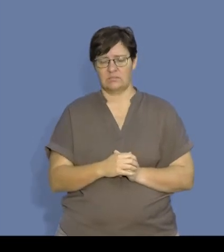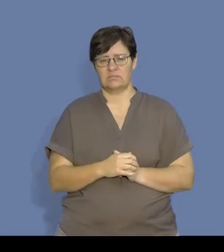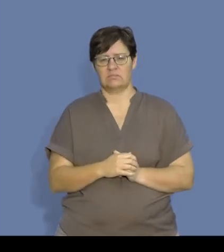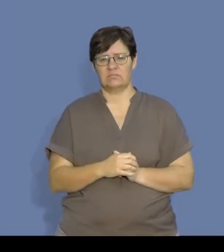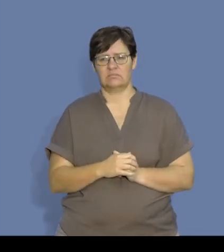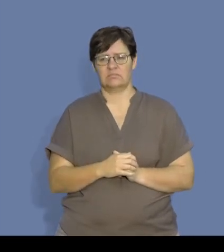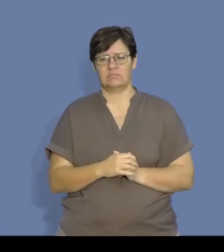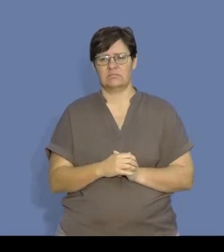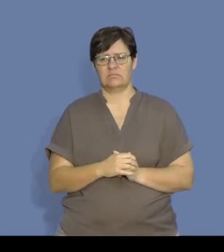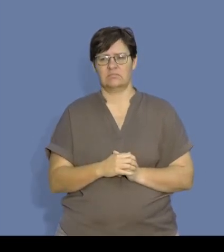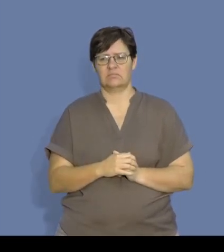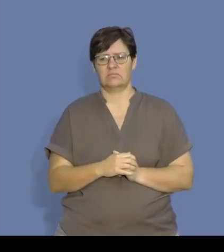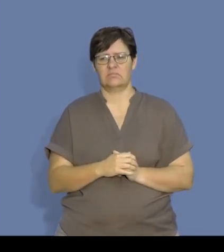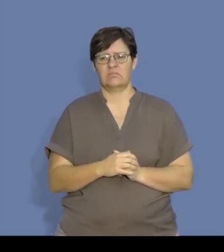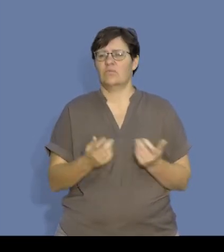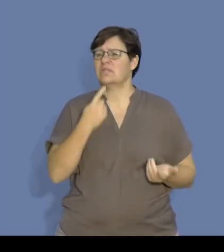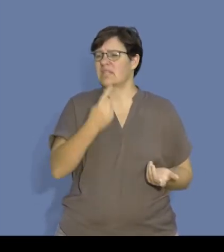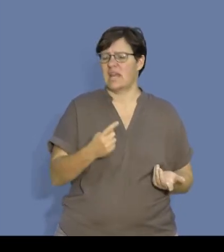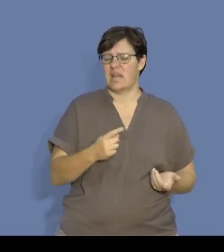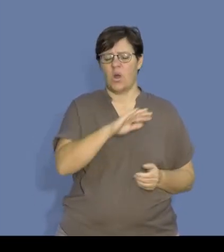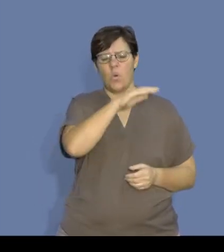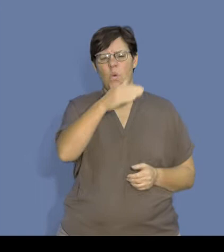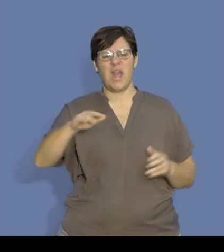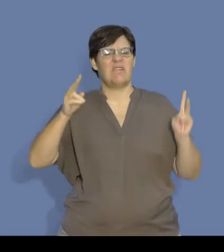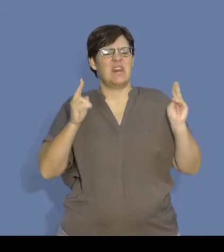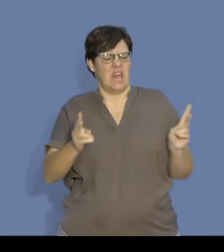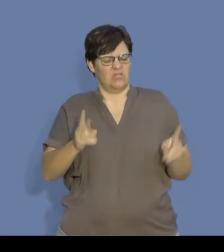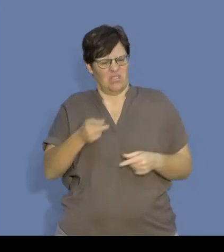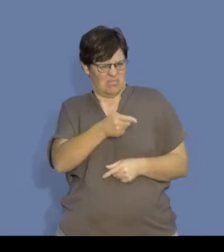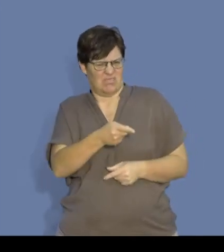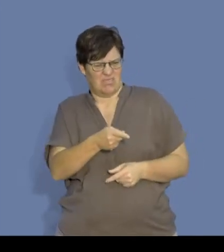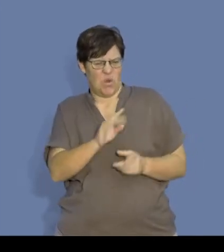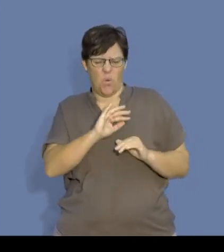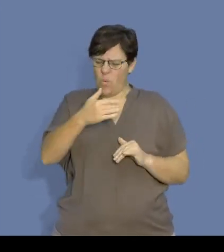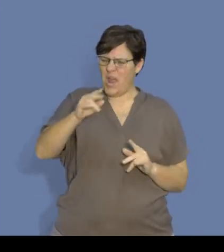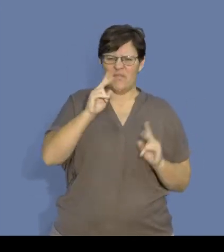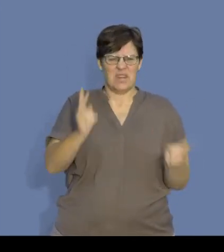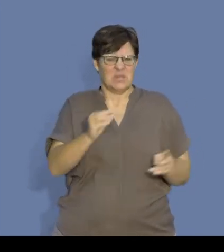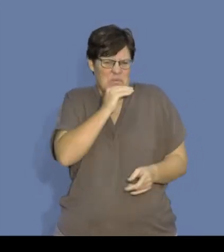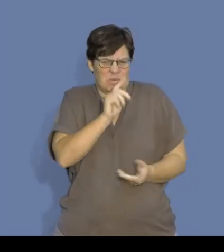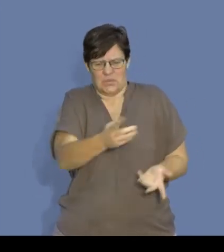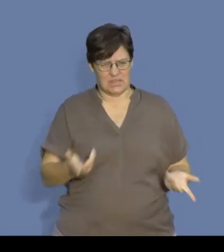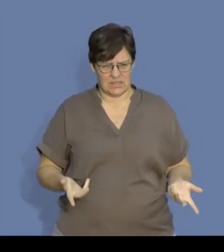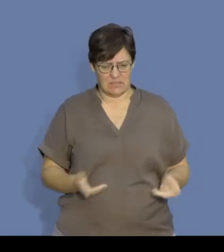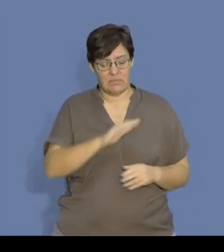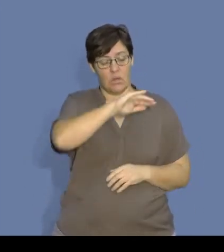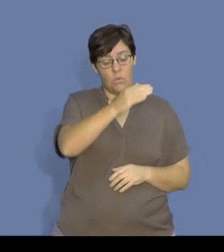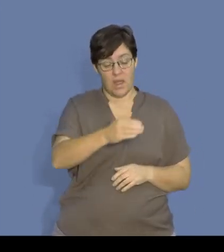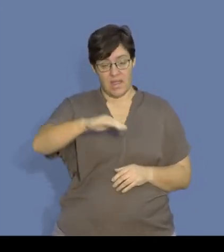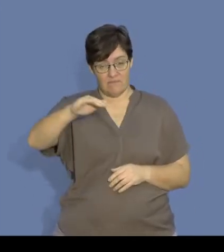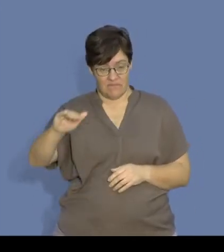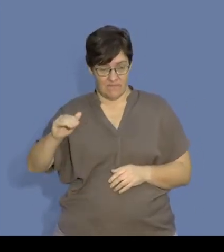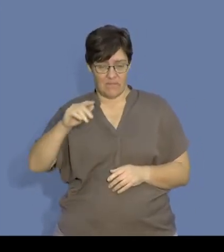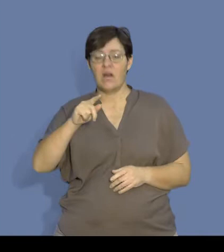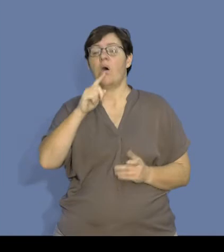does it mean when we say it has a wave nature? Well, waves can do certain things that only waves can do. The